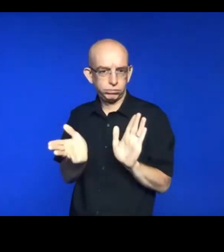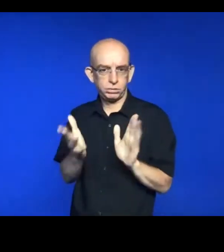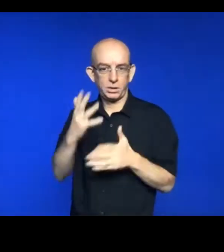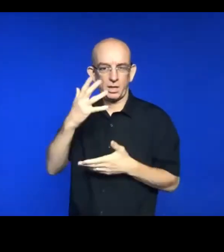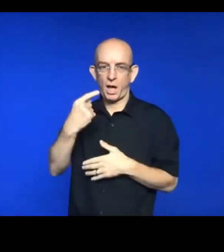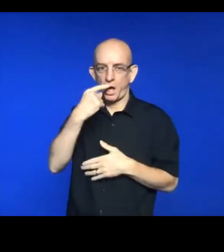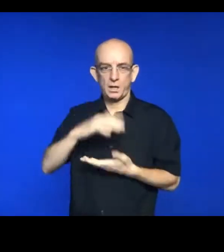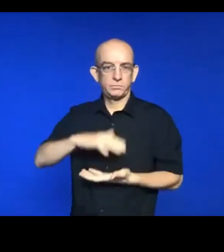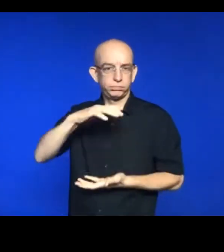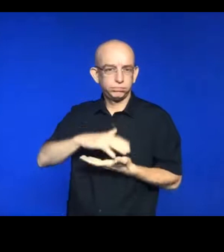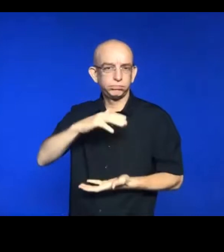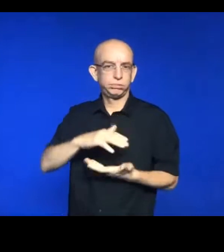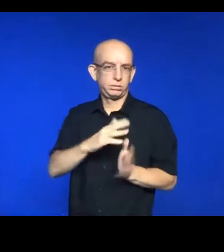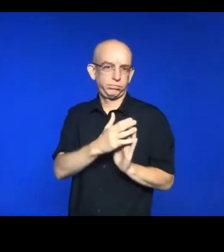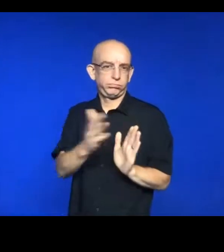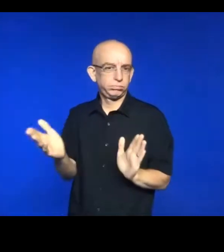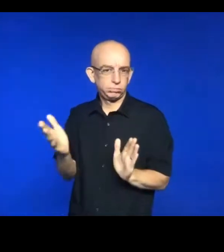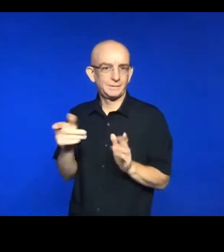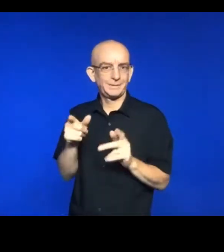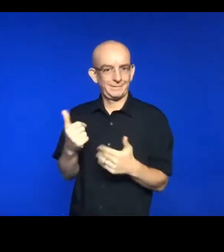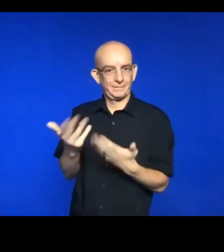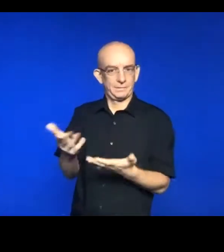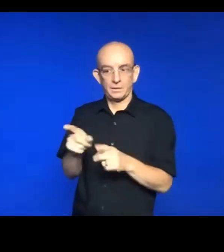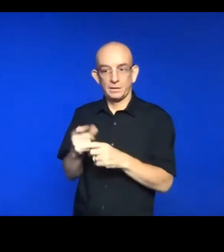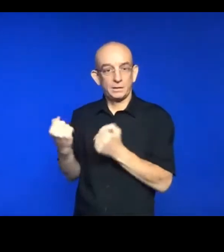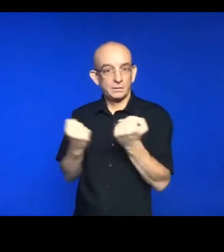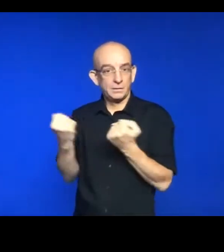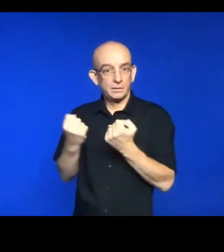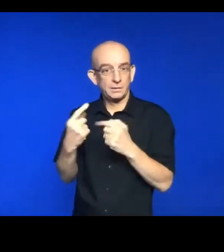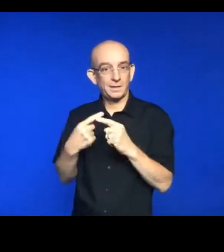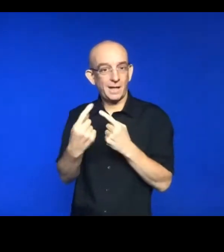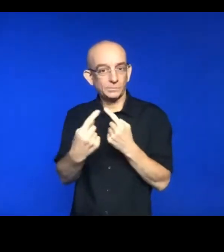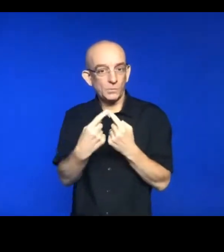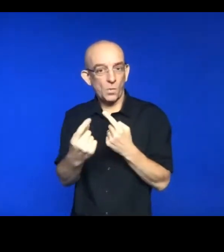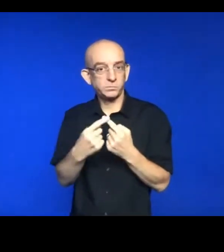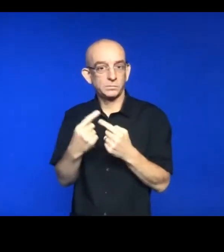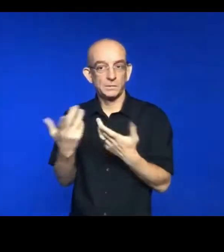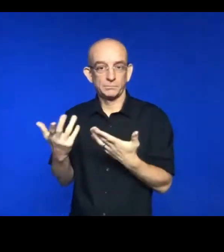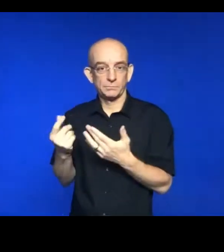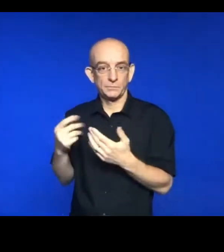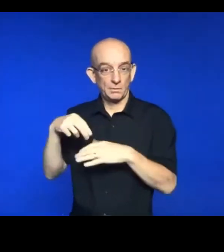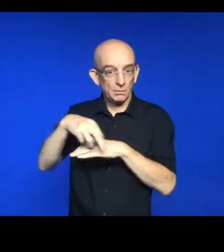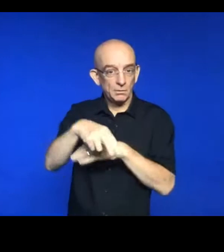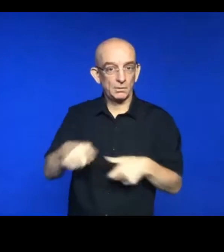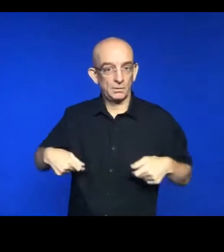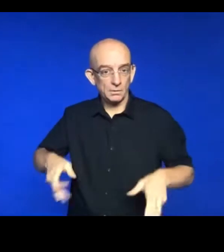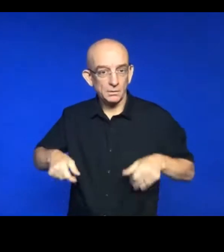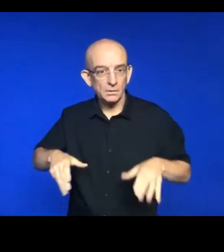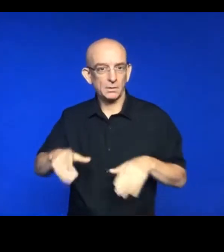health facility, it needs to be facilitated also the access to